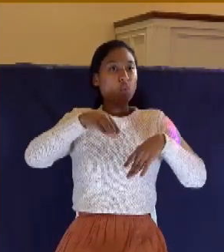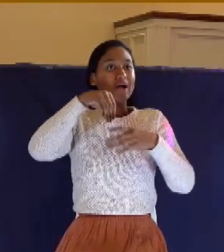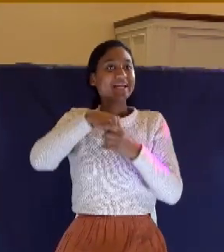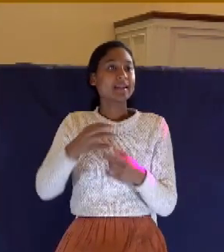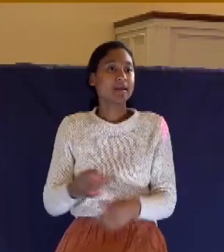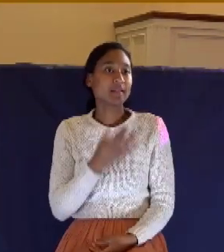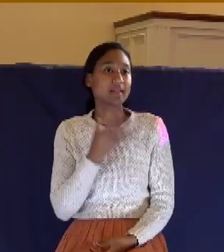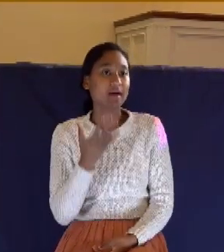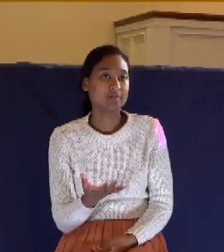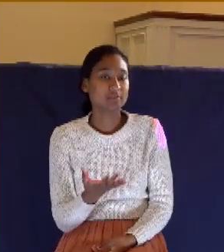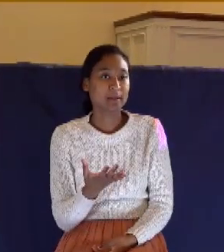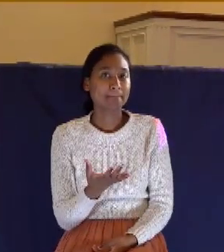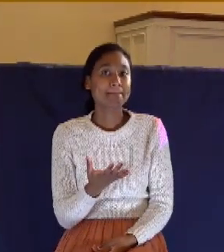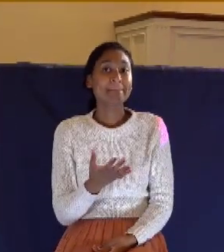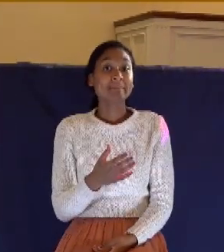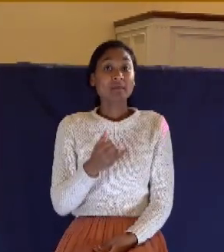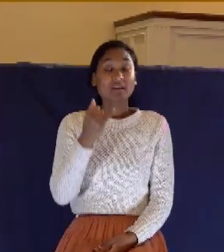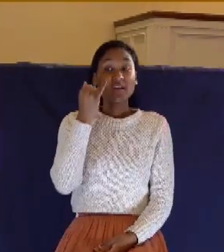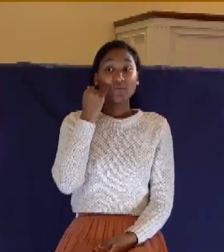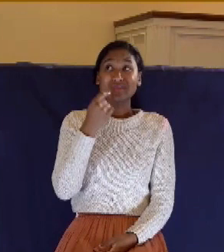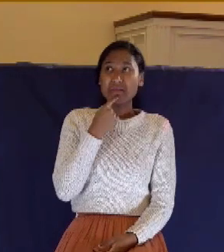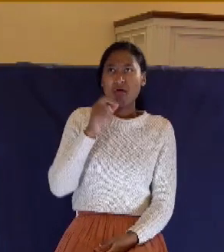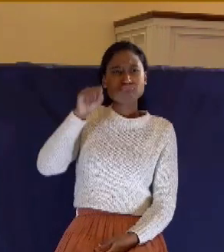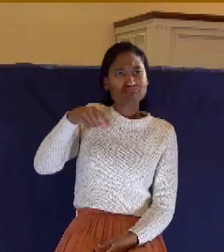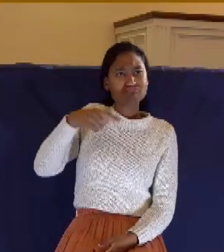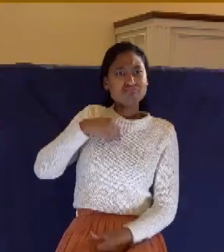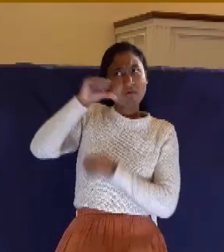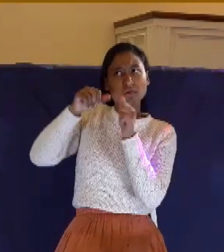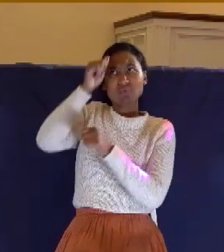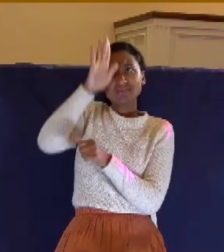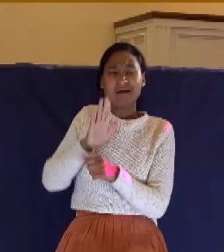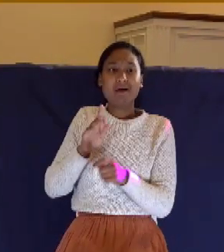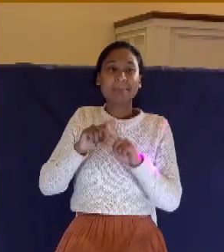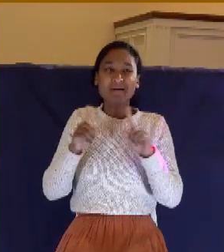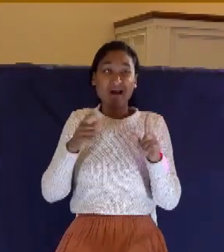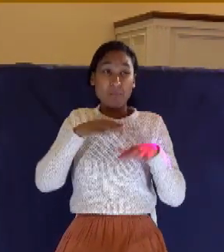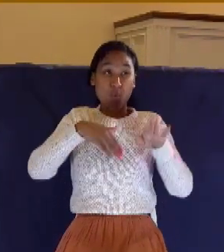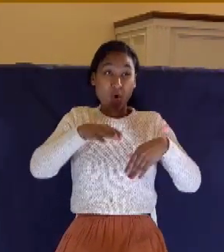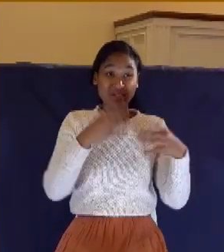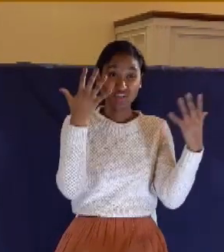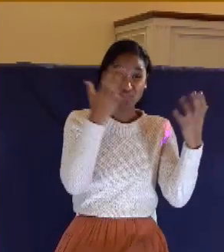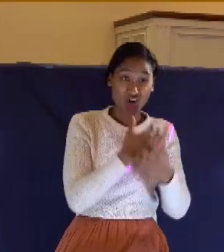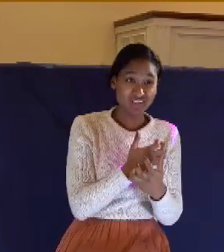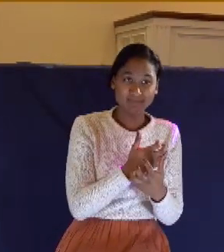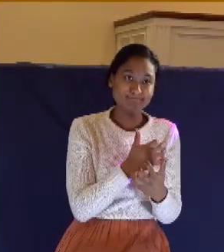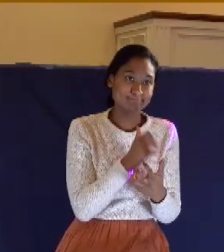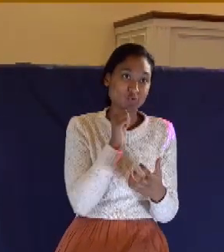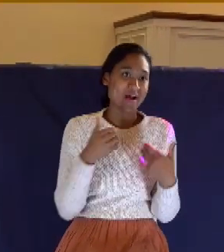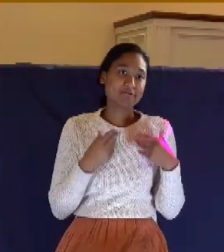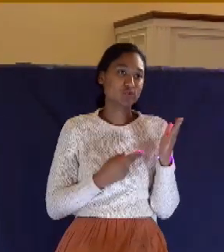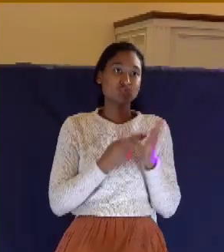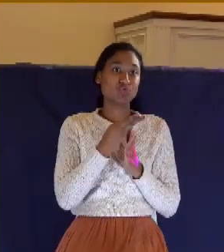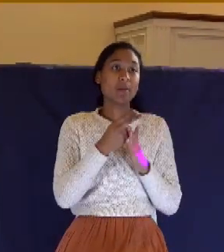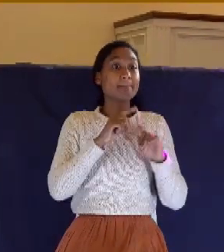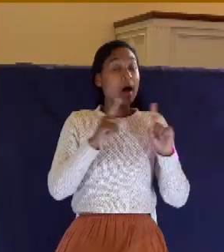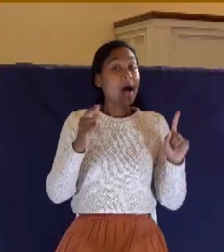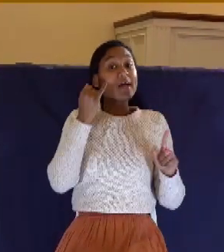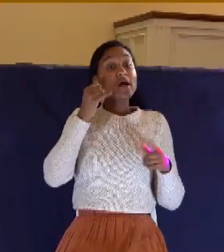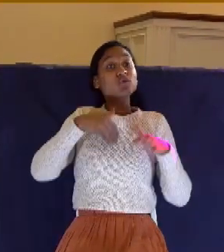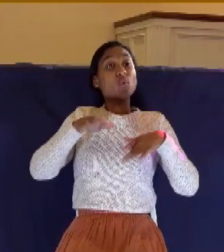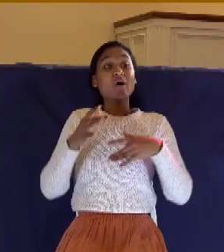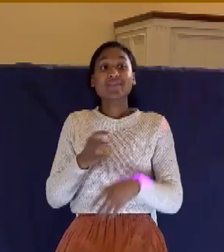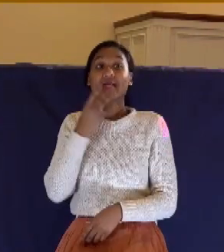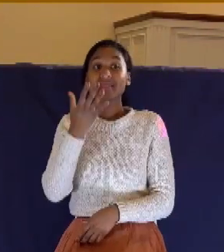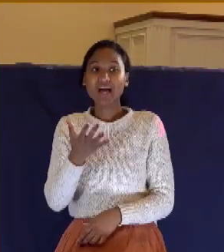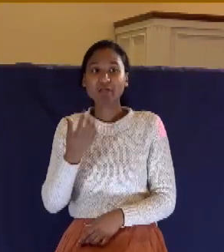say that we have fellowship with Him and walk in darkness, we lie and do not the truth. But if we walk in the light as He is in the light, we have fellowship one with another, and the blood of